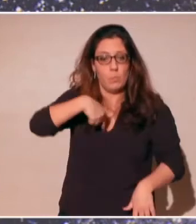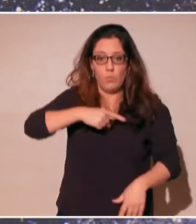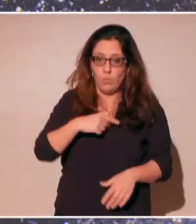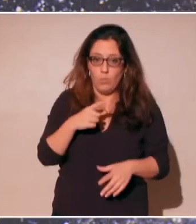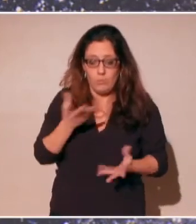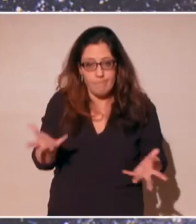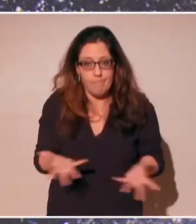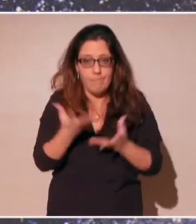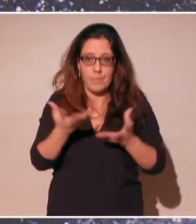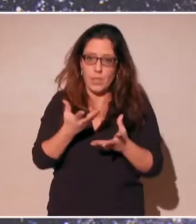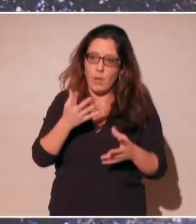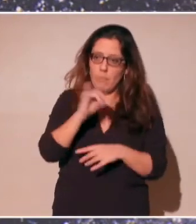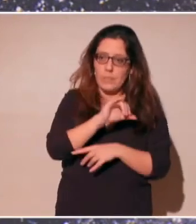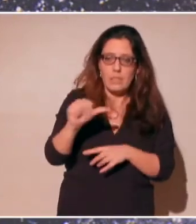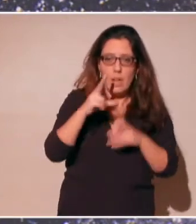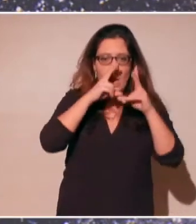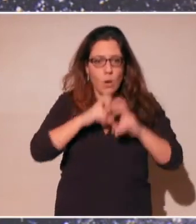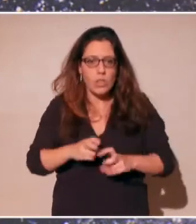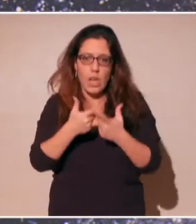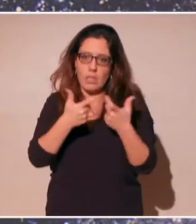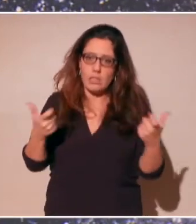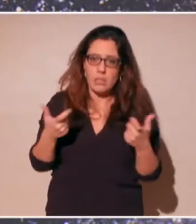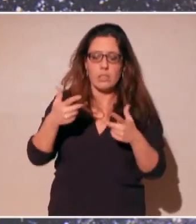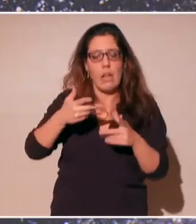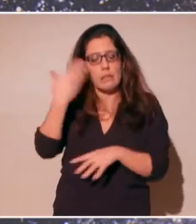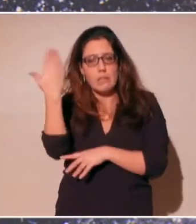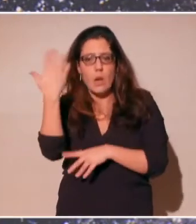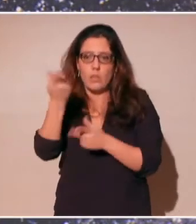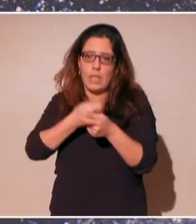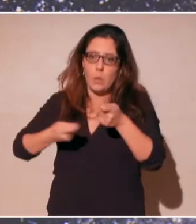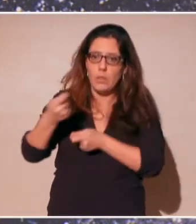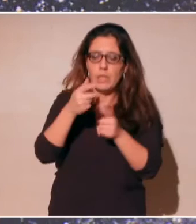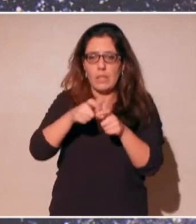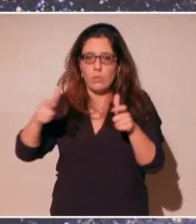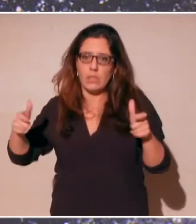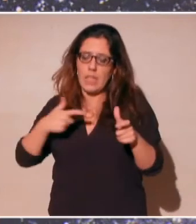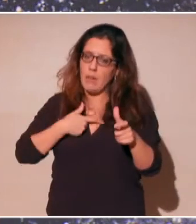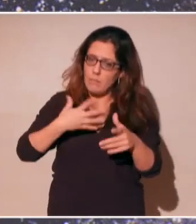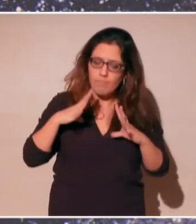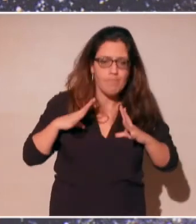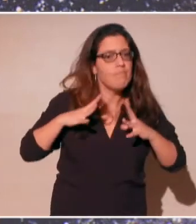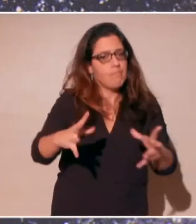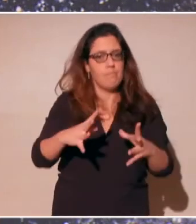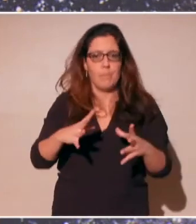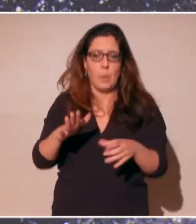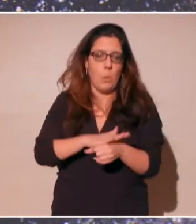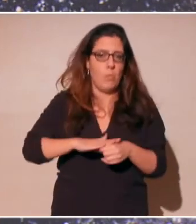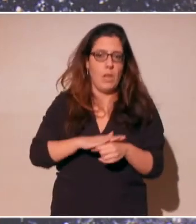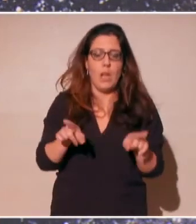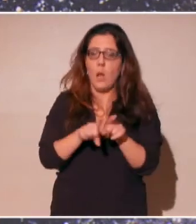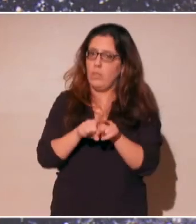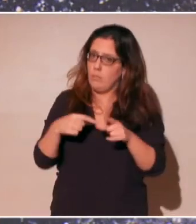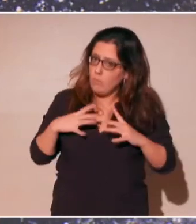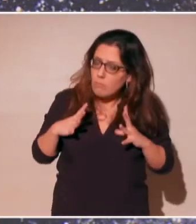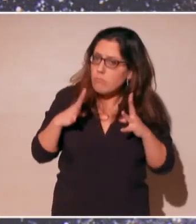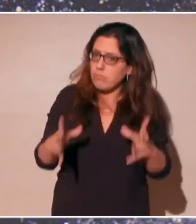why I want us, from the very beginning, how to excel in research, in training, in industry, and we